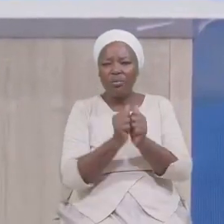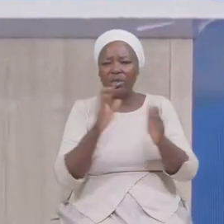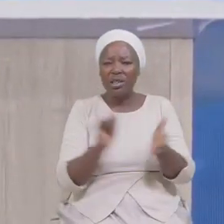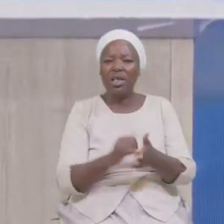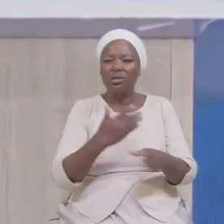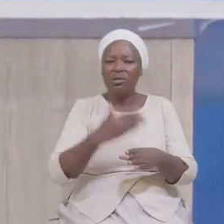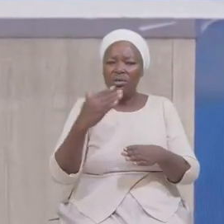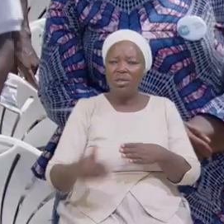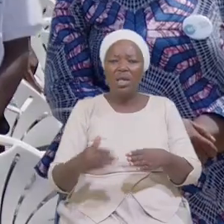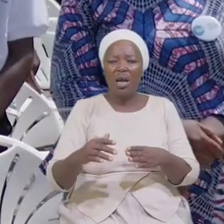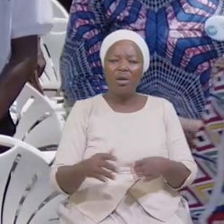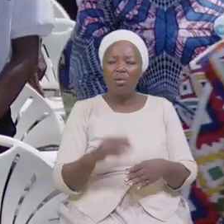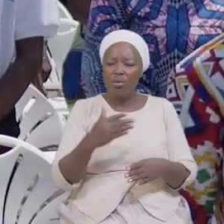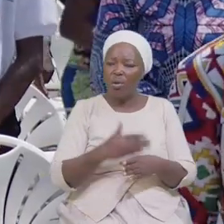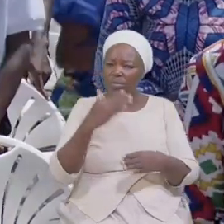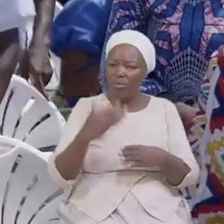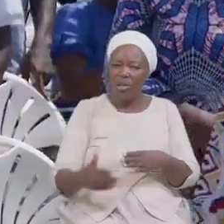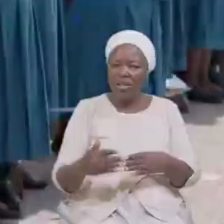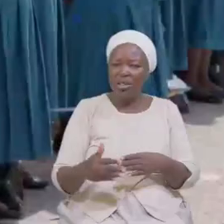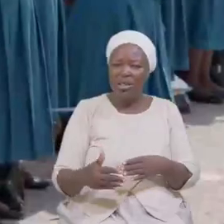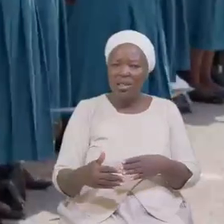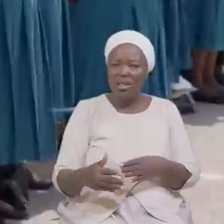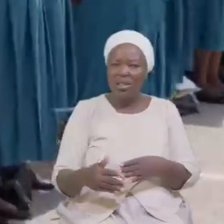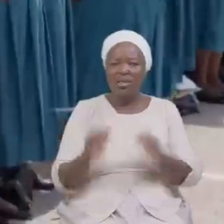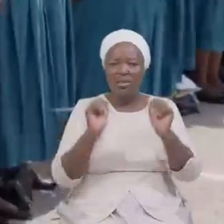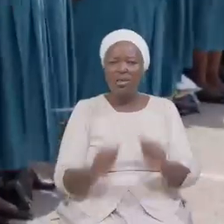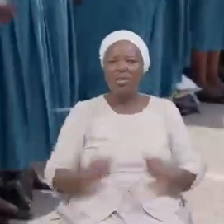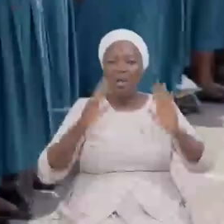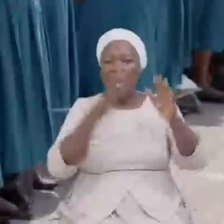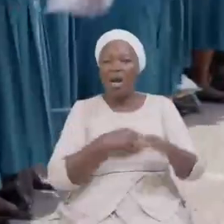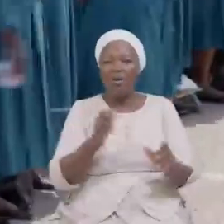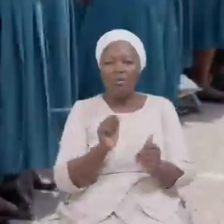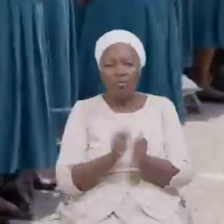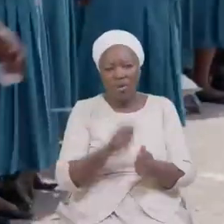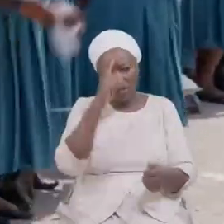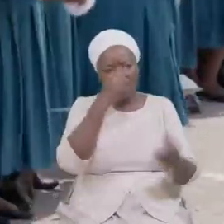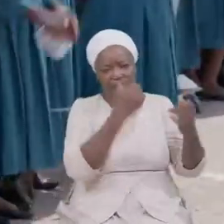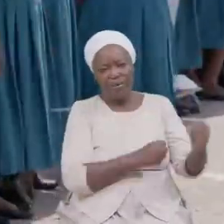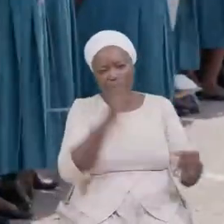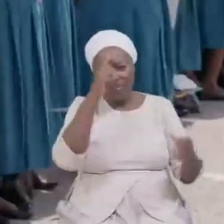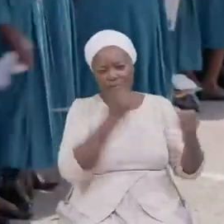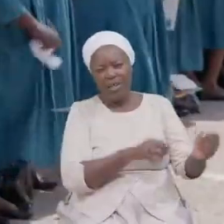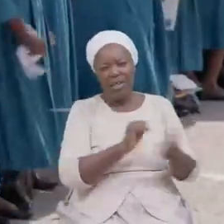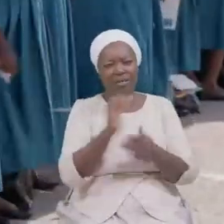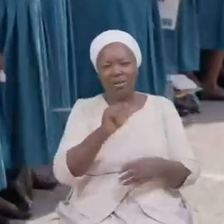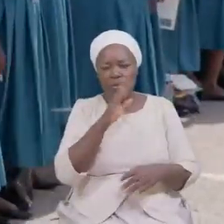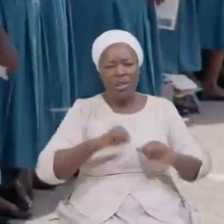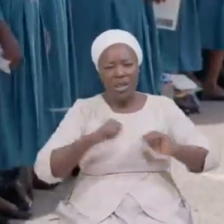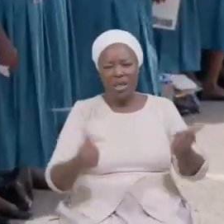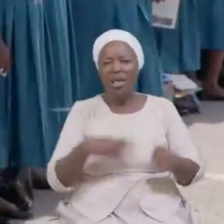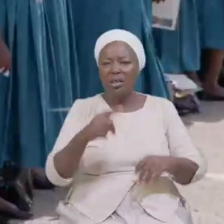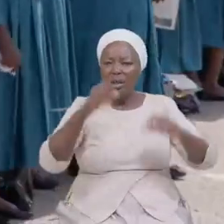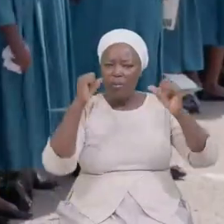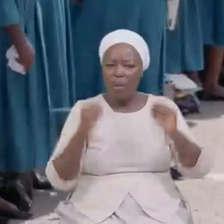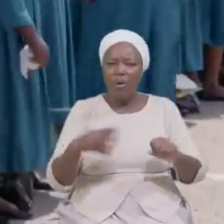complete, entire consecration, and with faith, the faith that will not be denied, the power of the